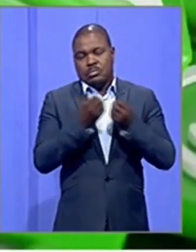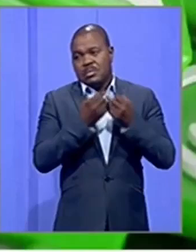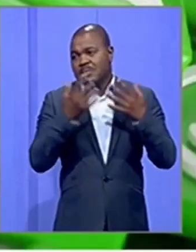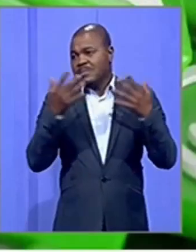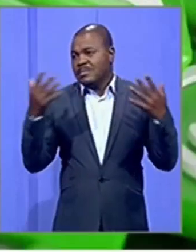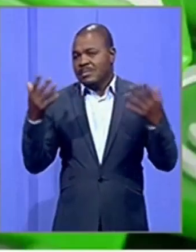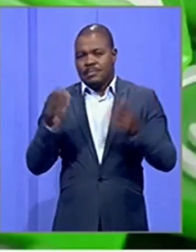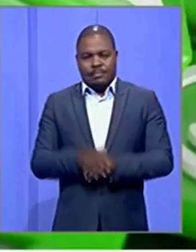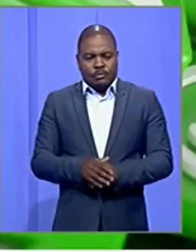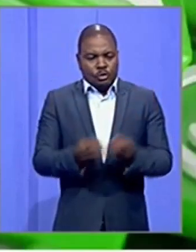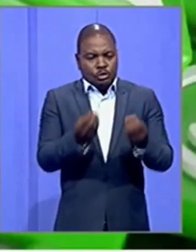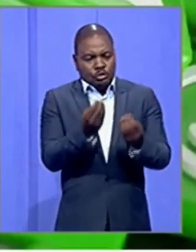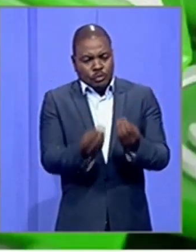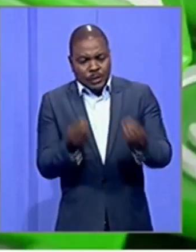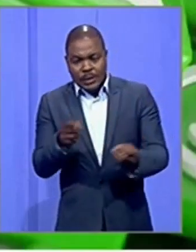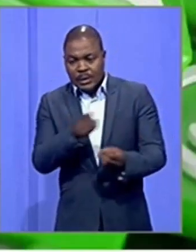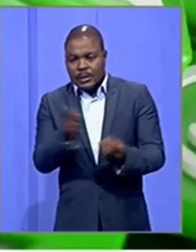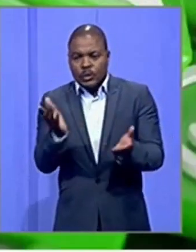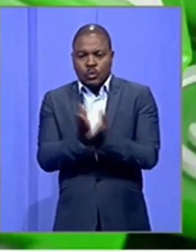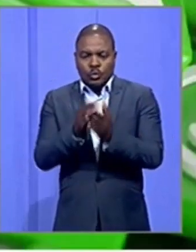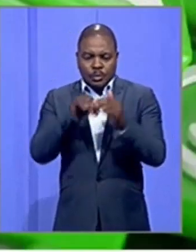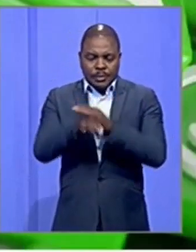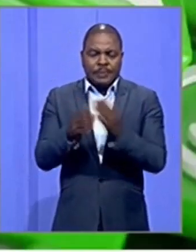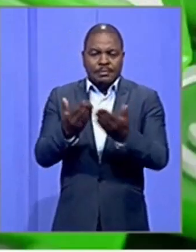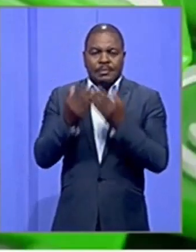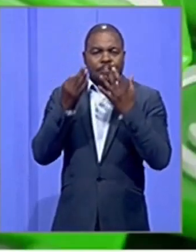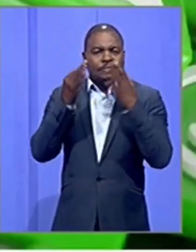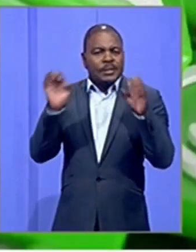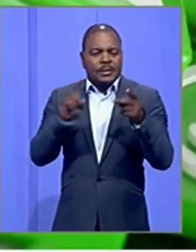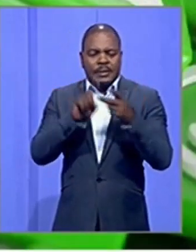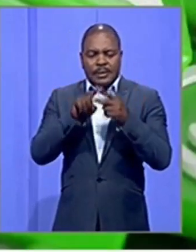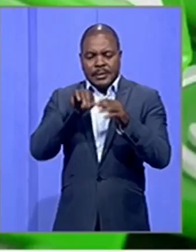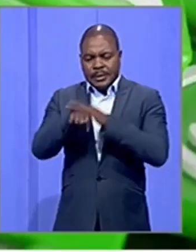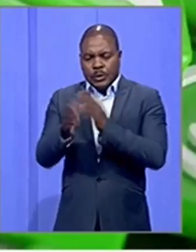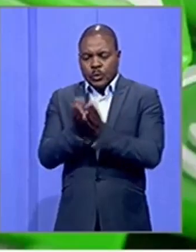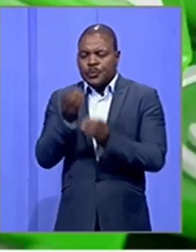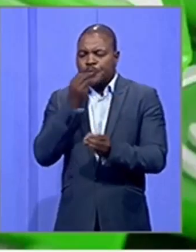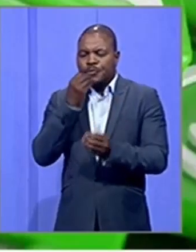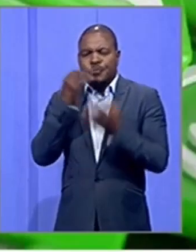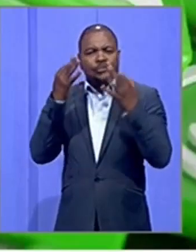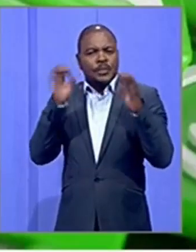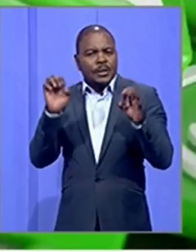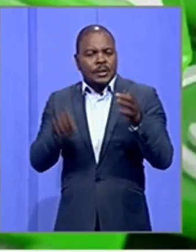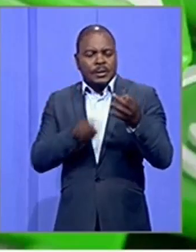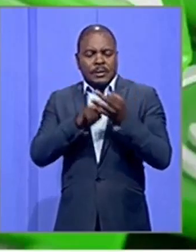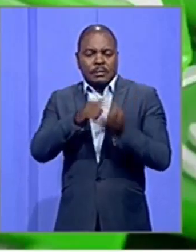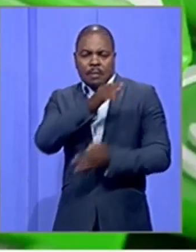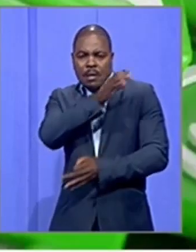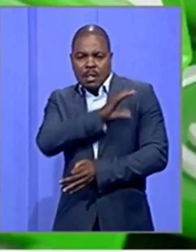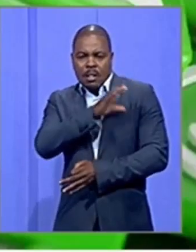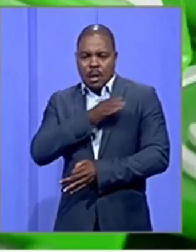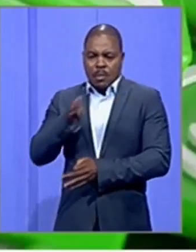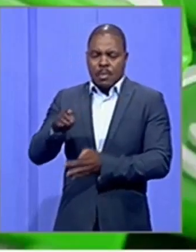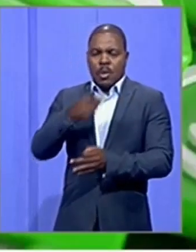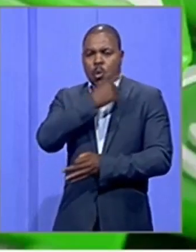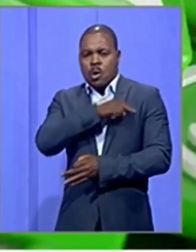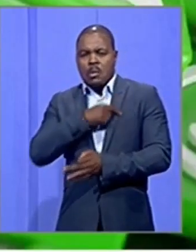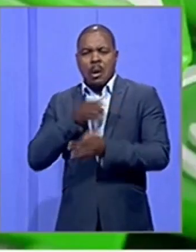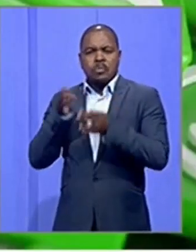tša bana ba rena ba tsena dithuto tša mahala bana ba ja mahala ko sekolong e dirile ditleliniki re na le